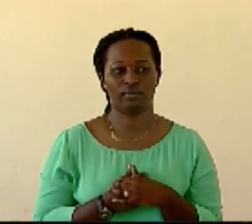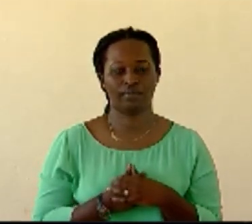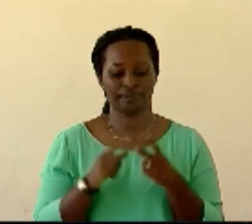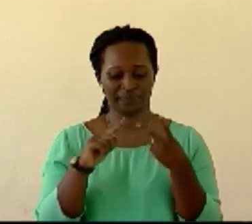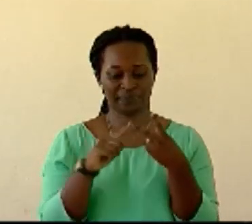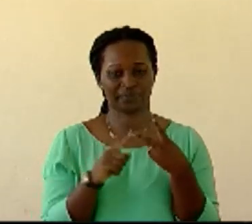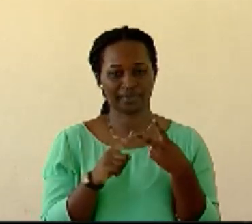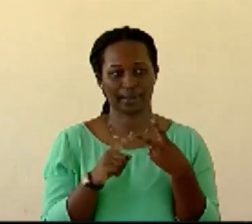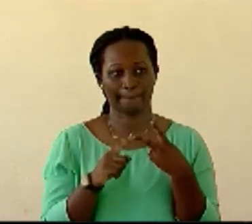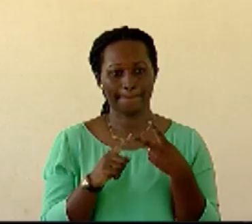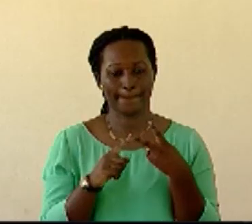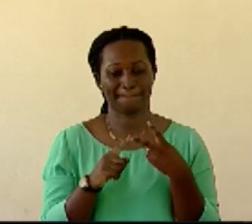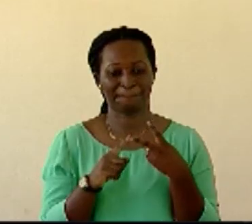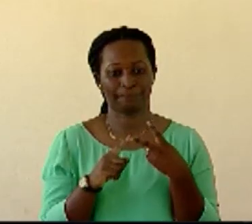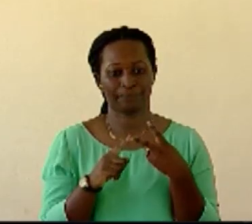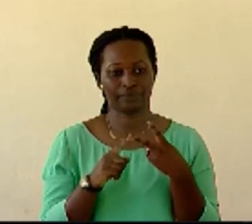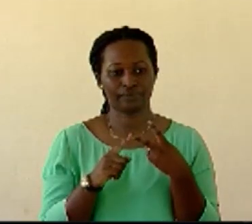The second one,